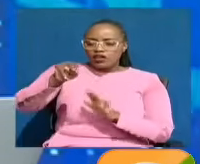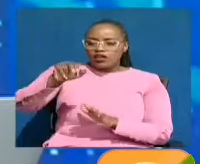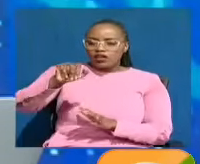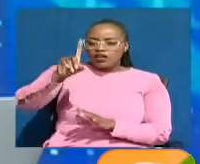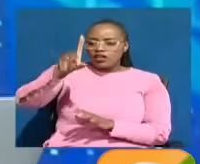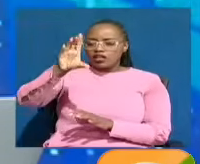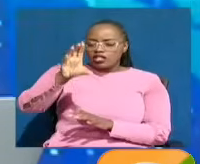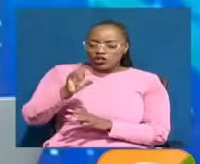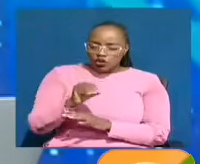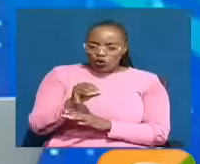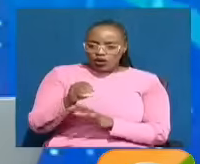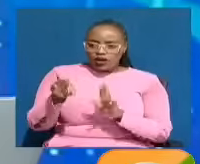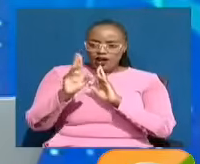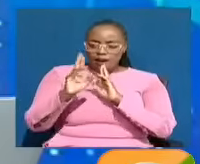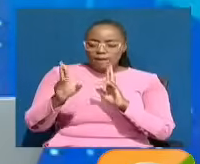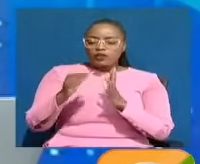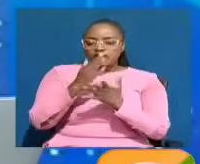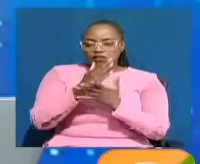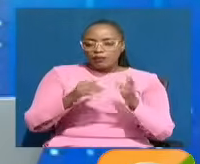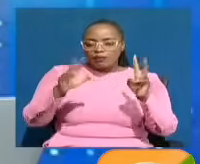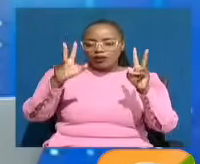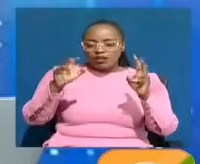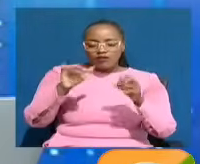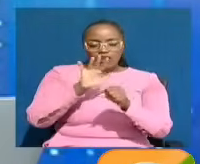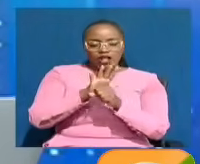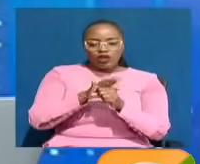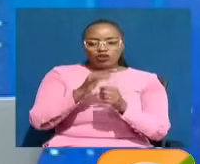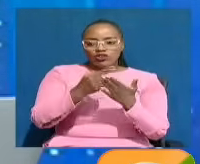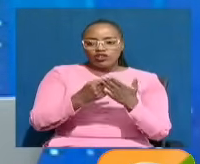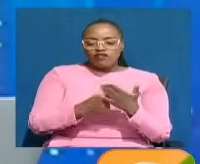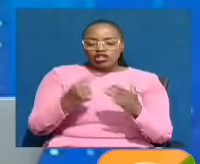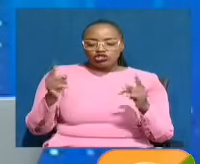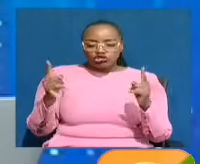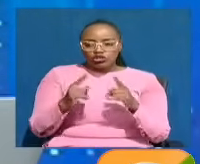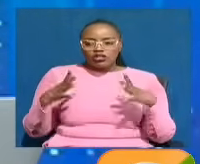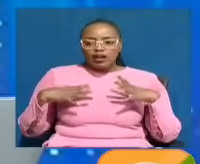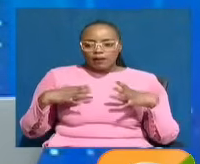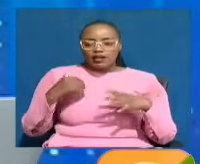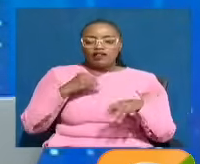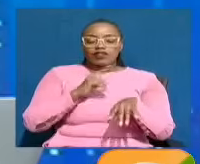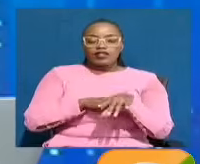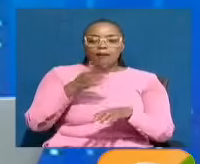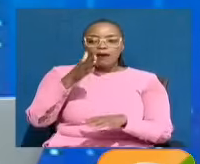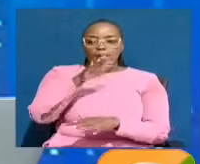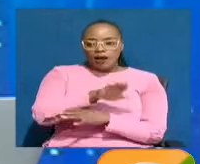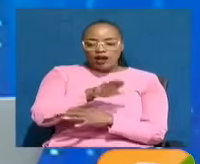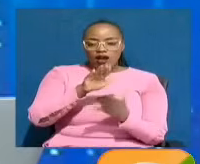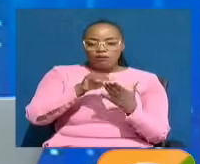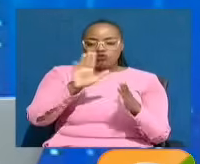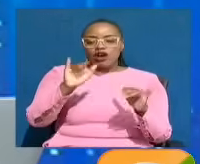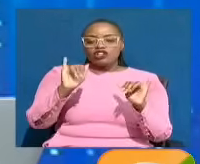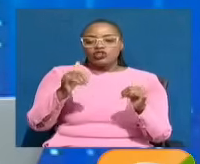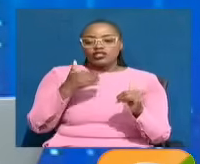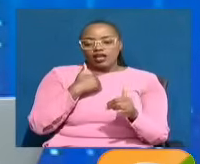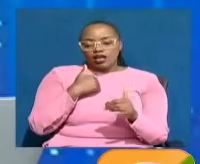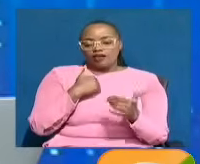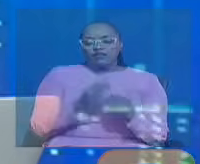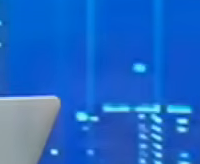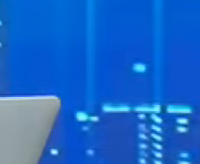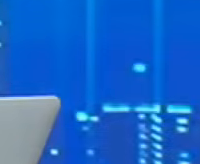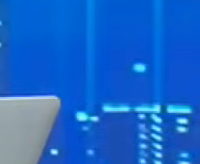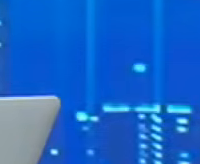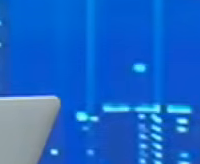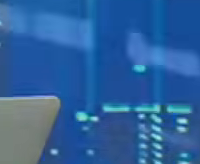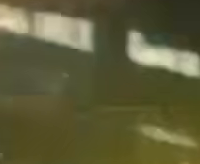report. We'll be getting into some of those details, much to talk about. Let's take a break here on The Explainer. When we return, more with Dr. Agnes Zani.